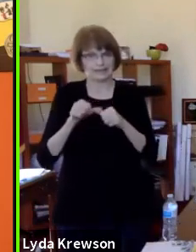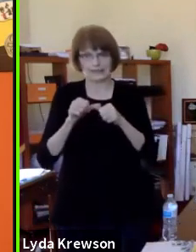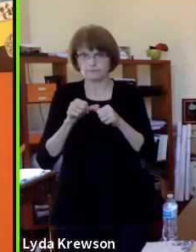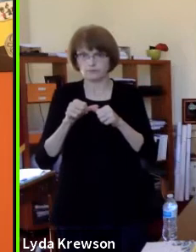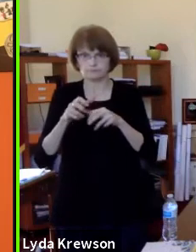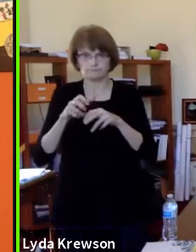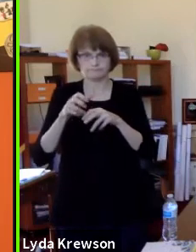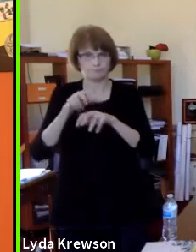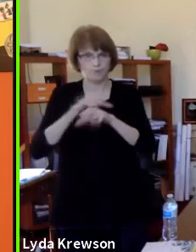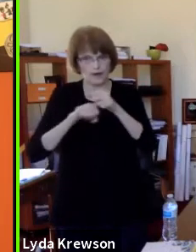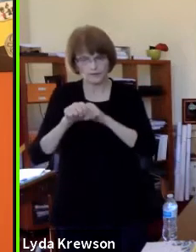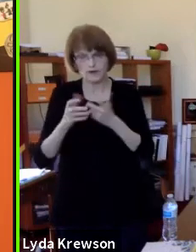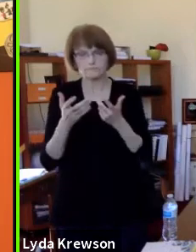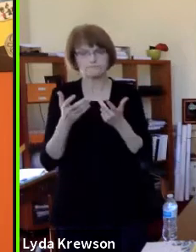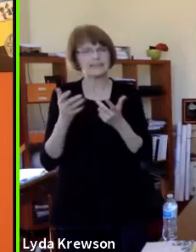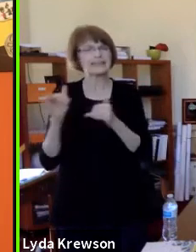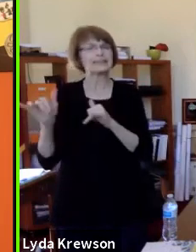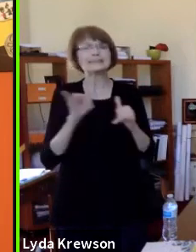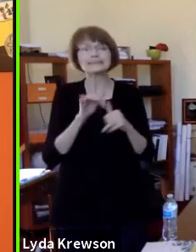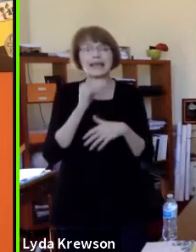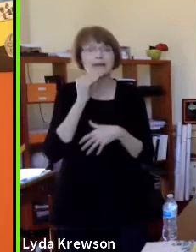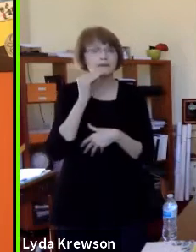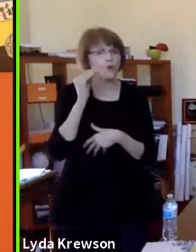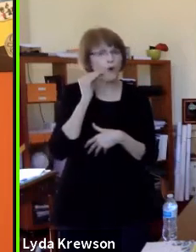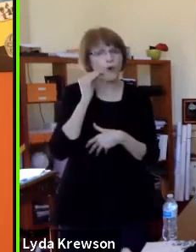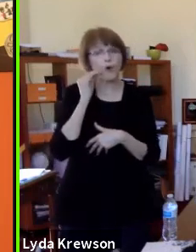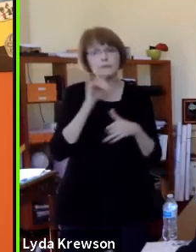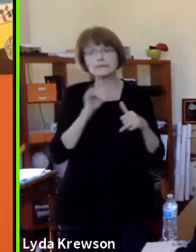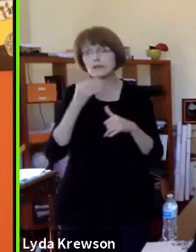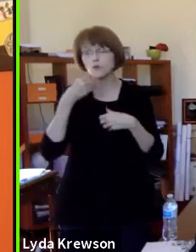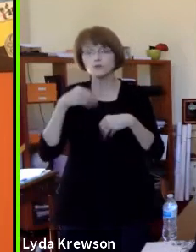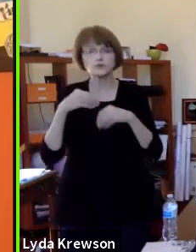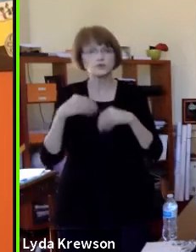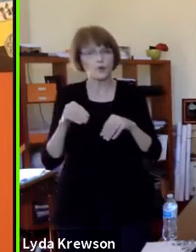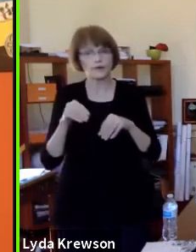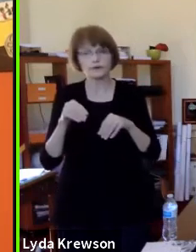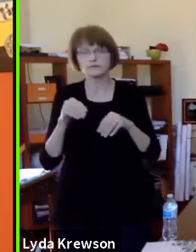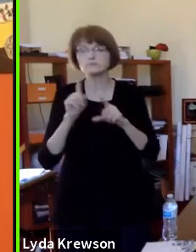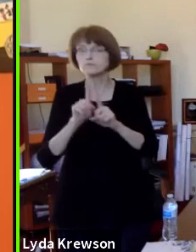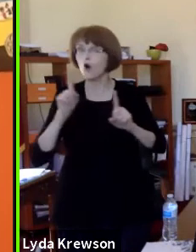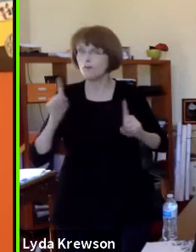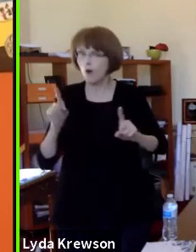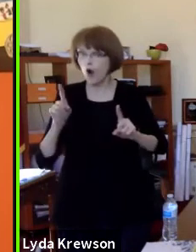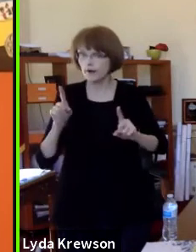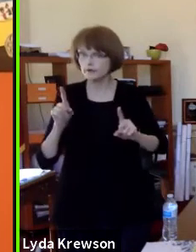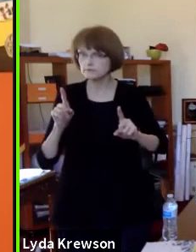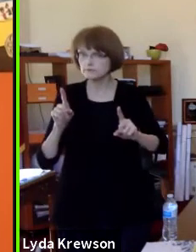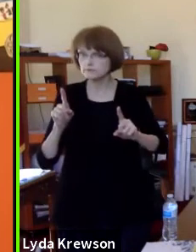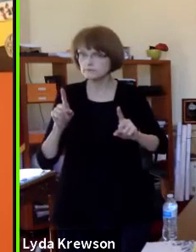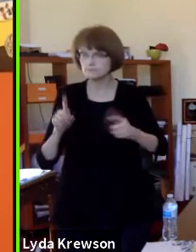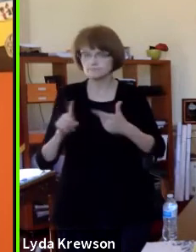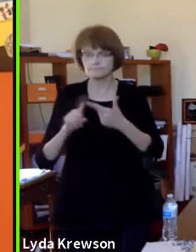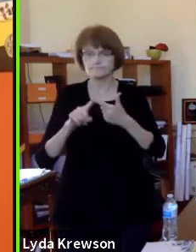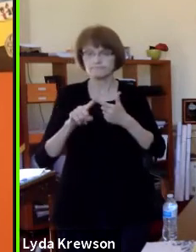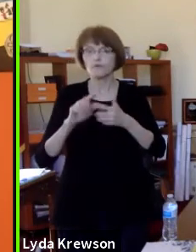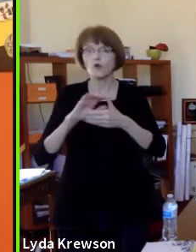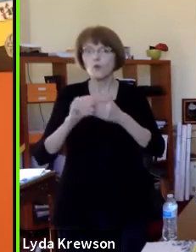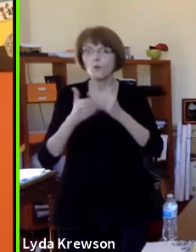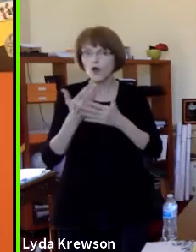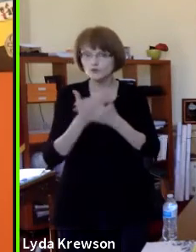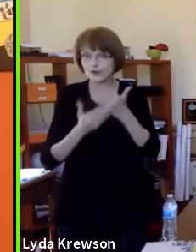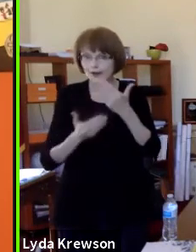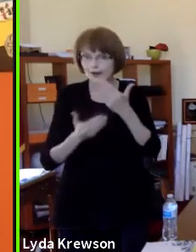same way that you keep yourself safe if you're at the grocery store. Be far apart, wash your hands,